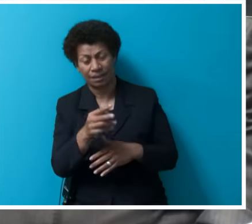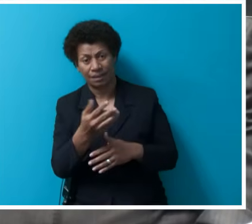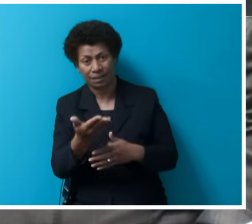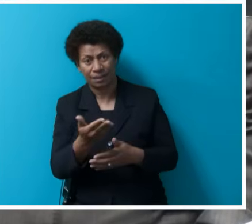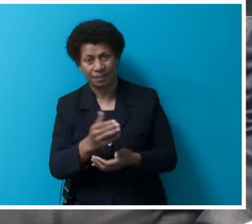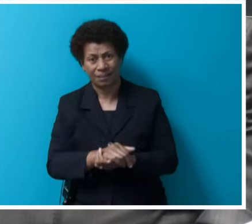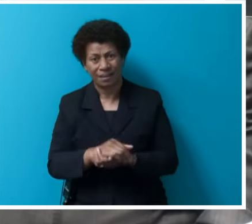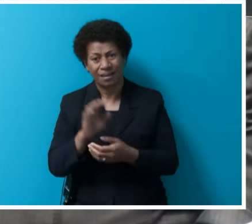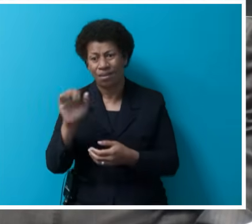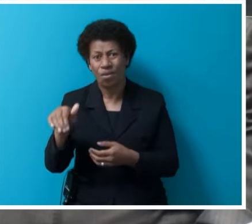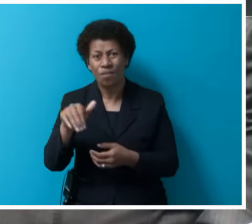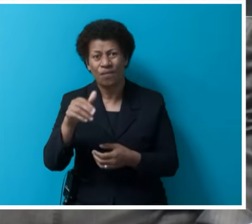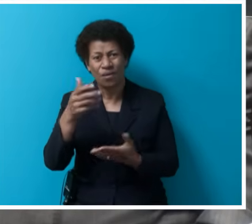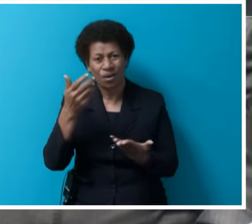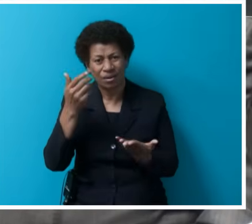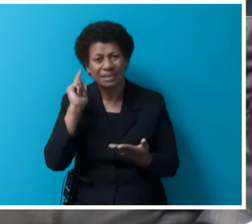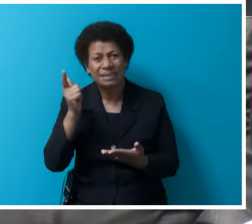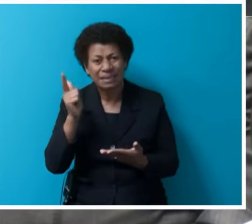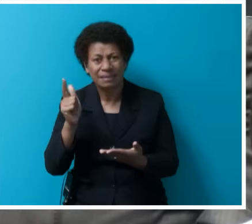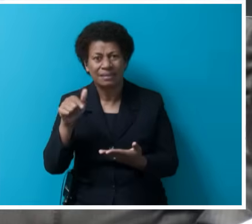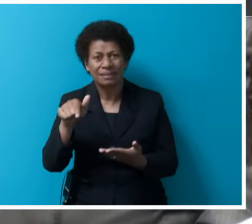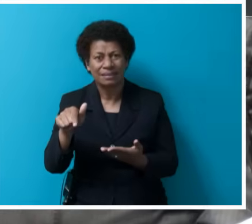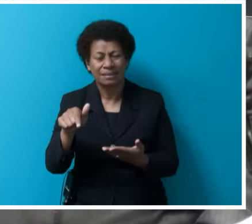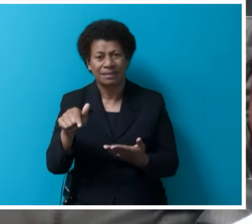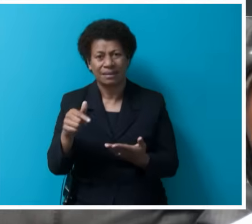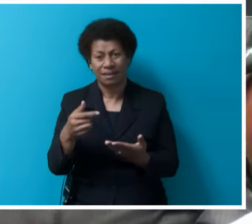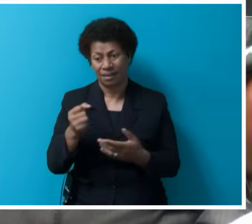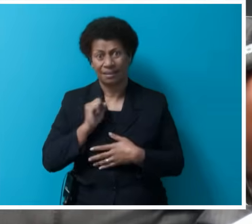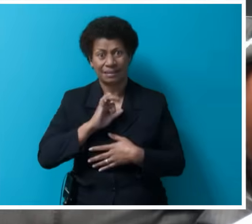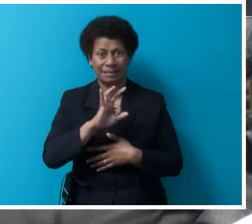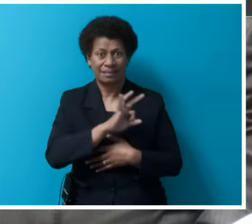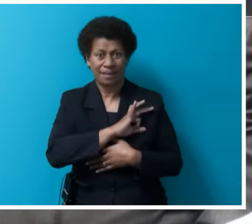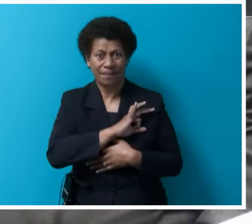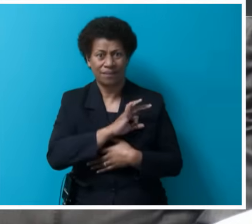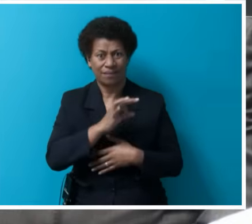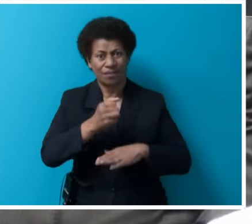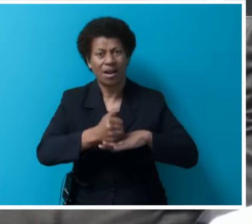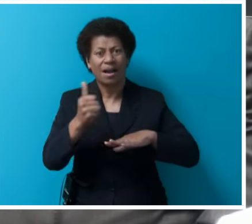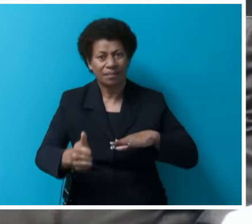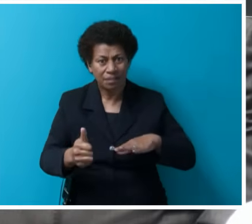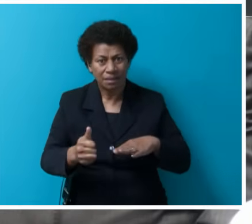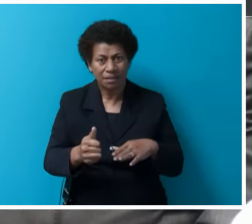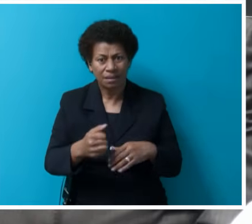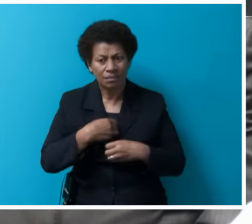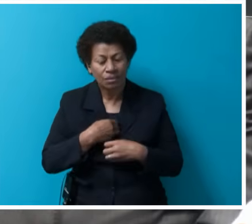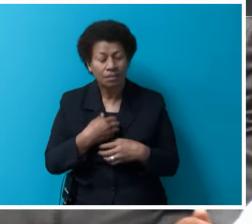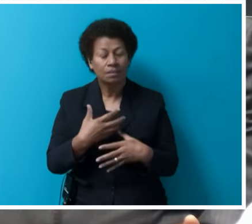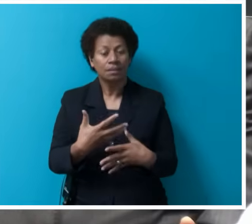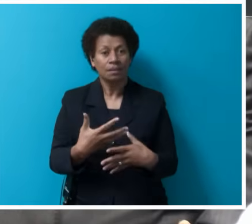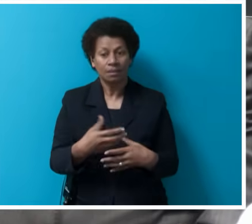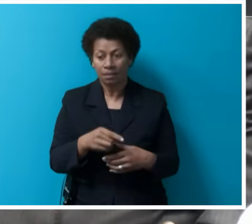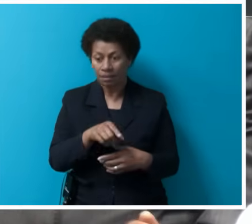at the condition in which some of our civil servants were operating in Kandavu. I was really, really